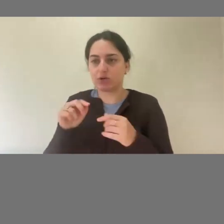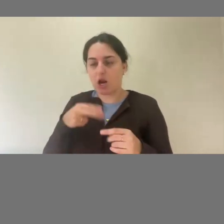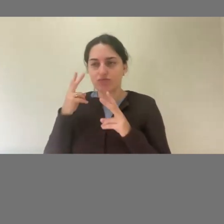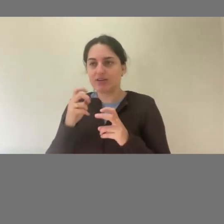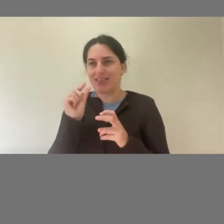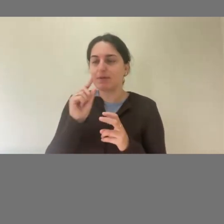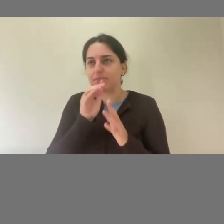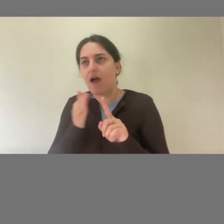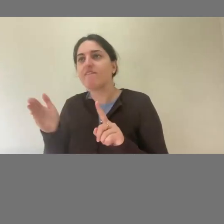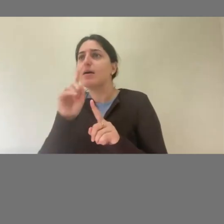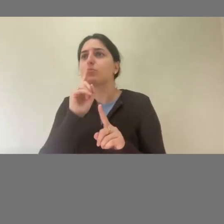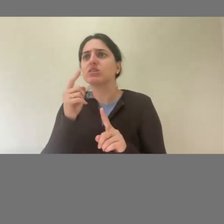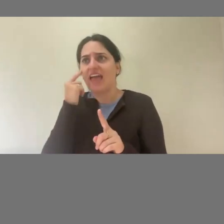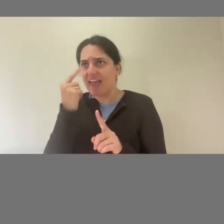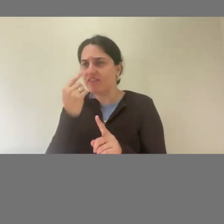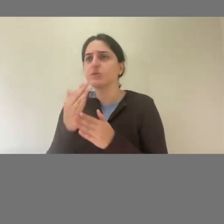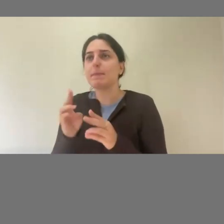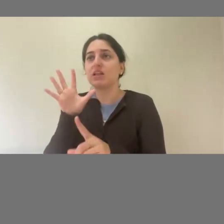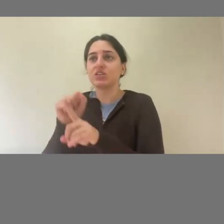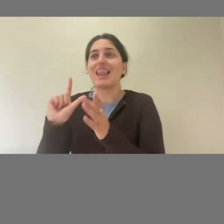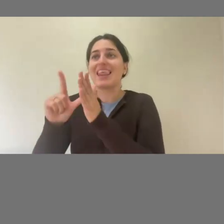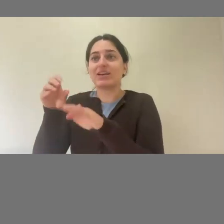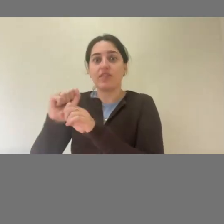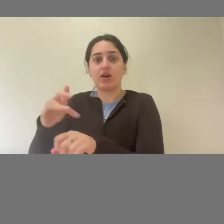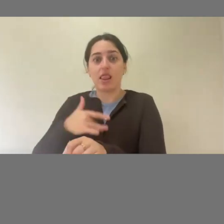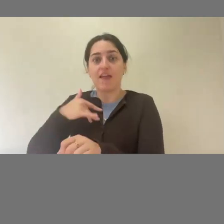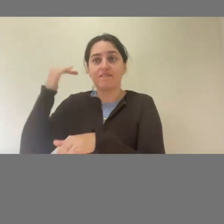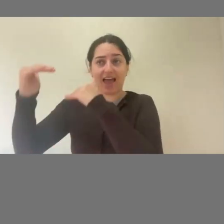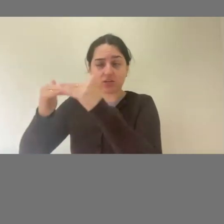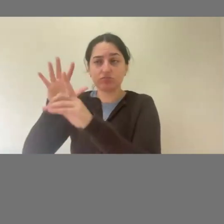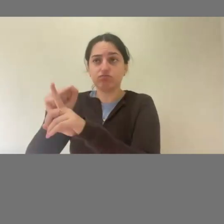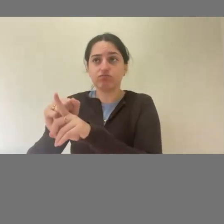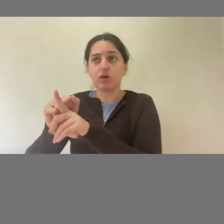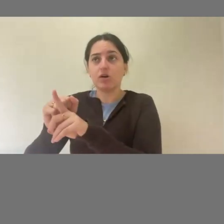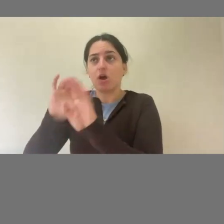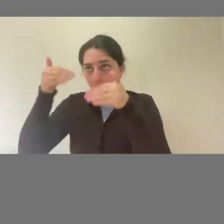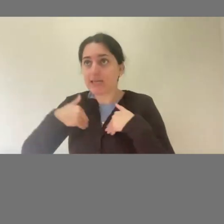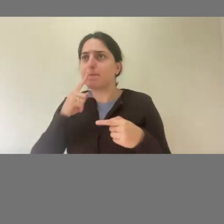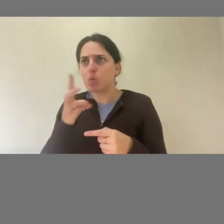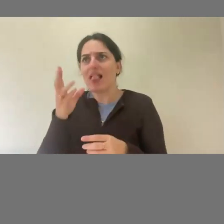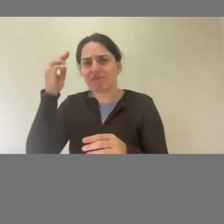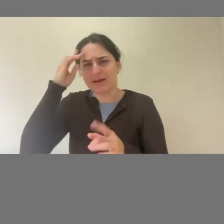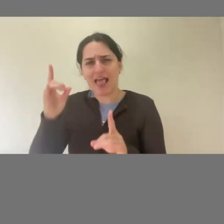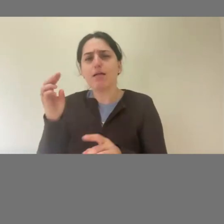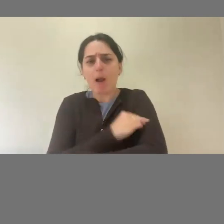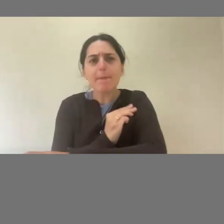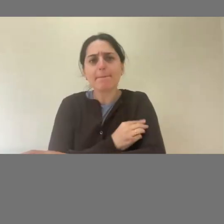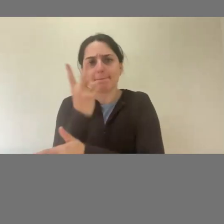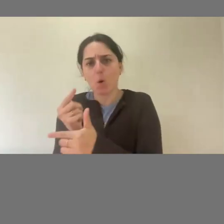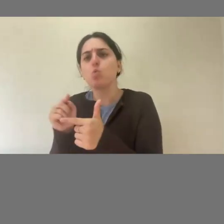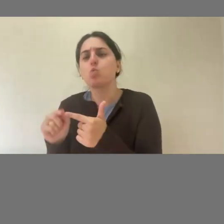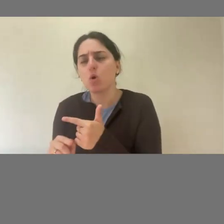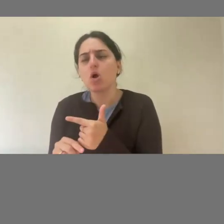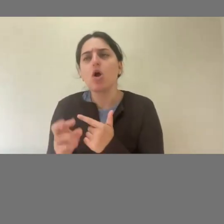that people who are diagnosed later in life do experience more mental health problems. Um, I suppose some of